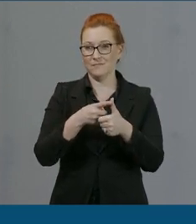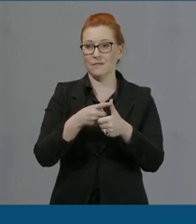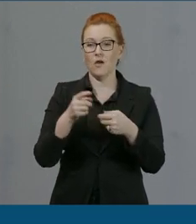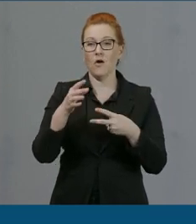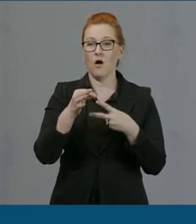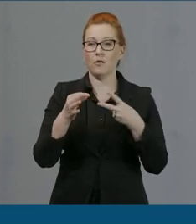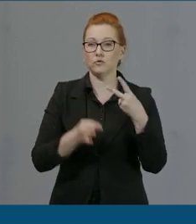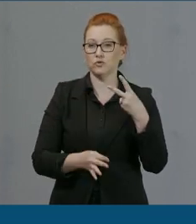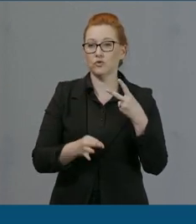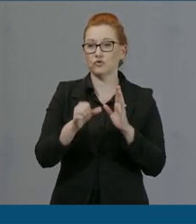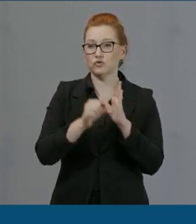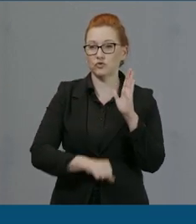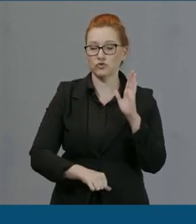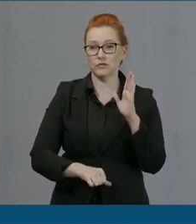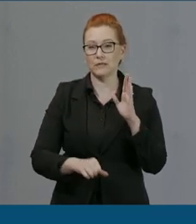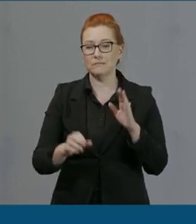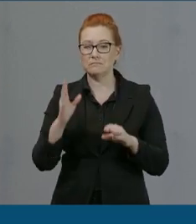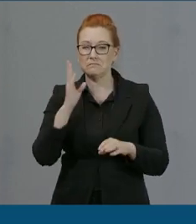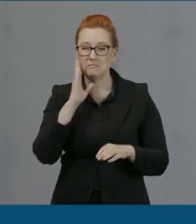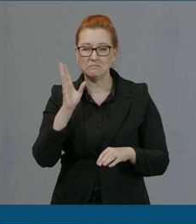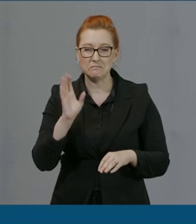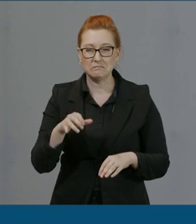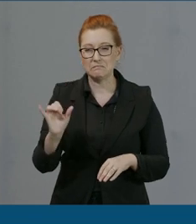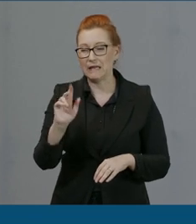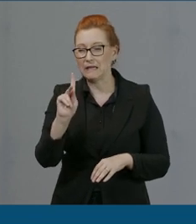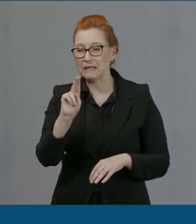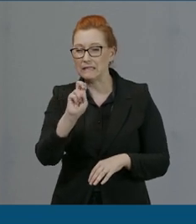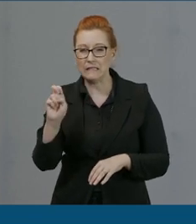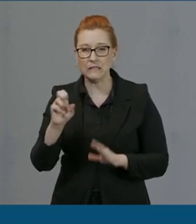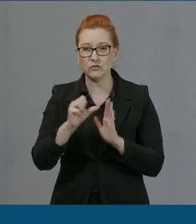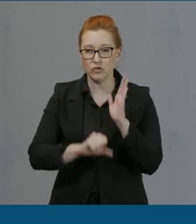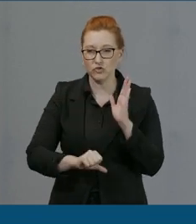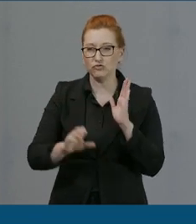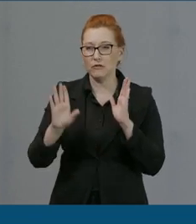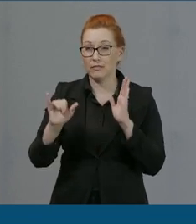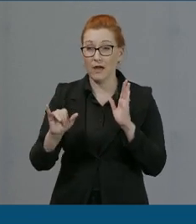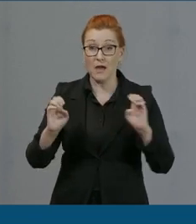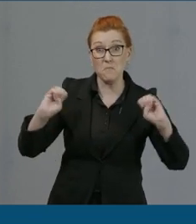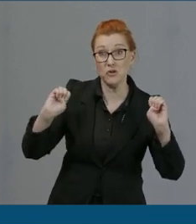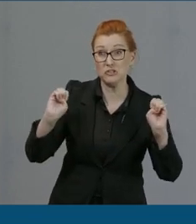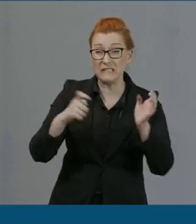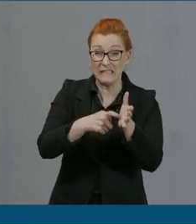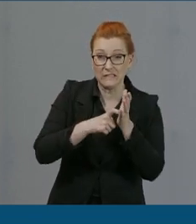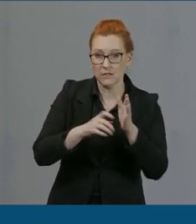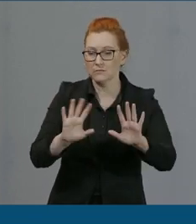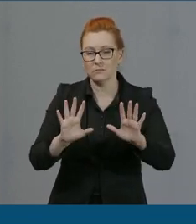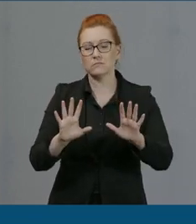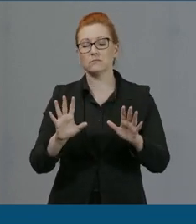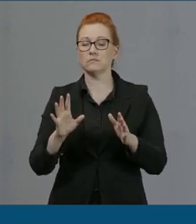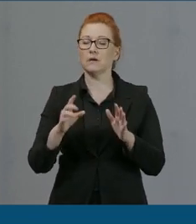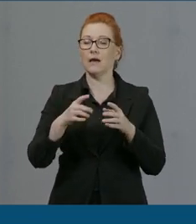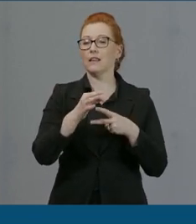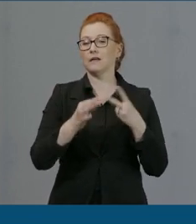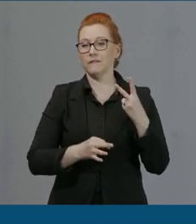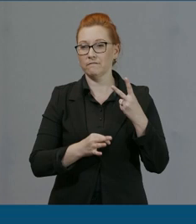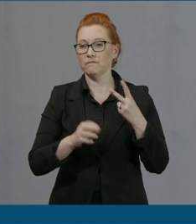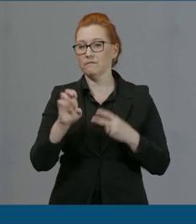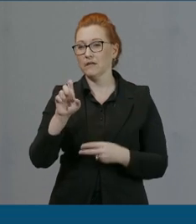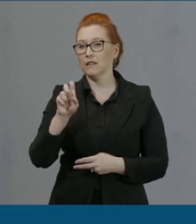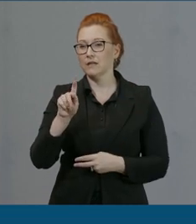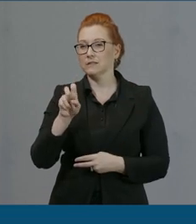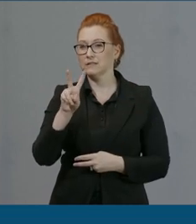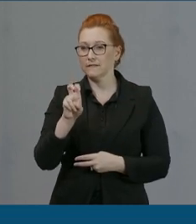authorized hospitals and outpatient surgical centers resume with elective surgeries if they can